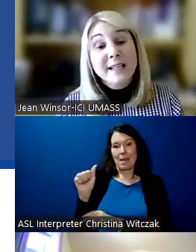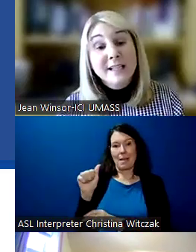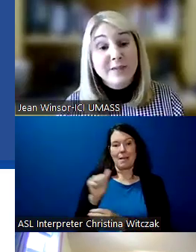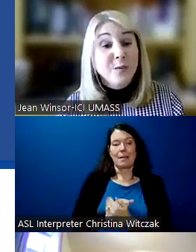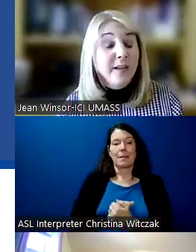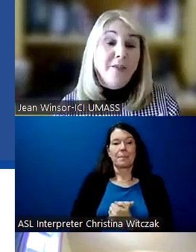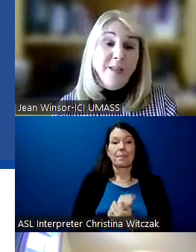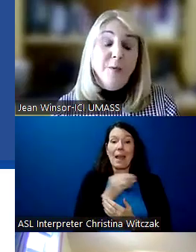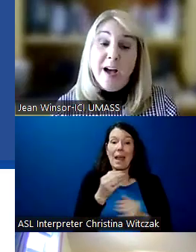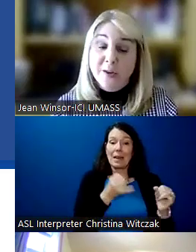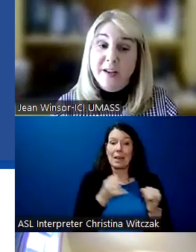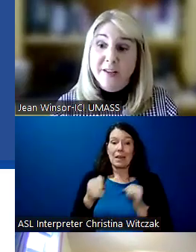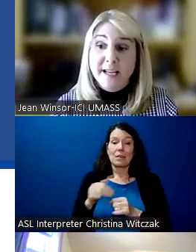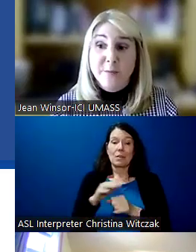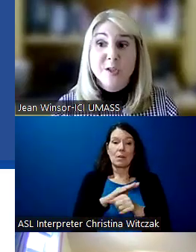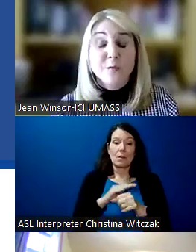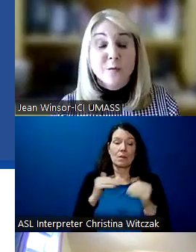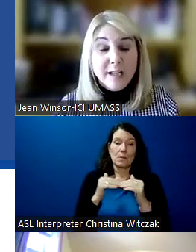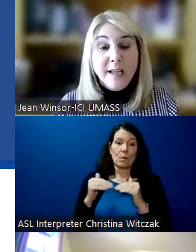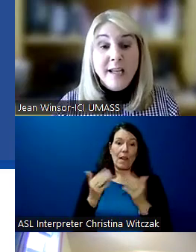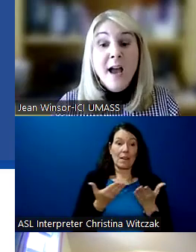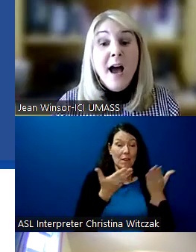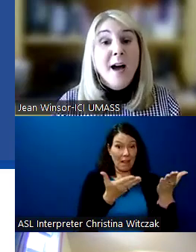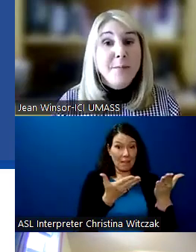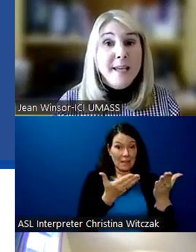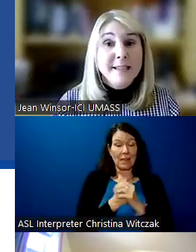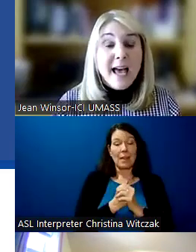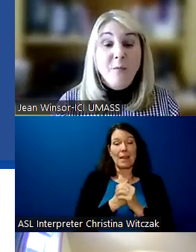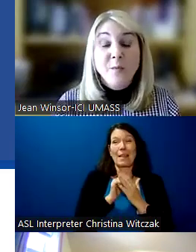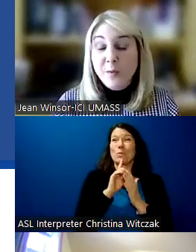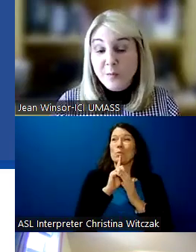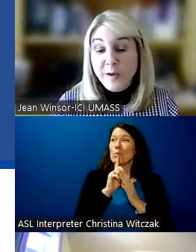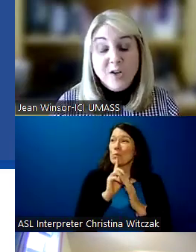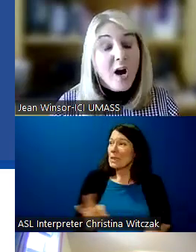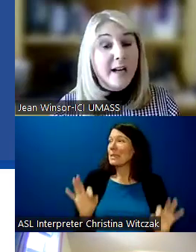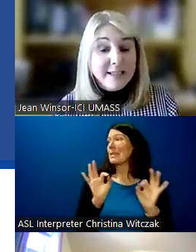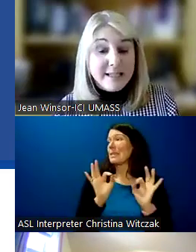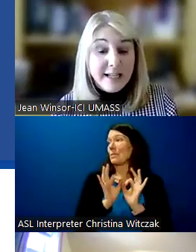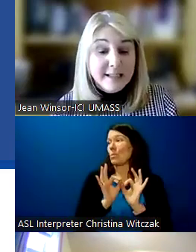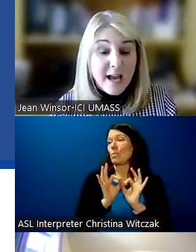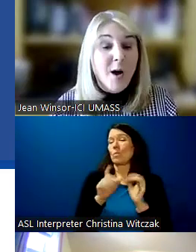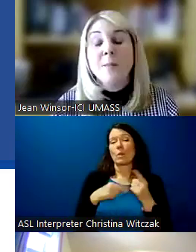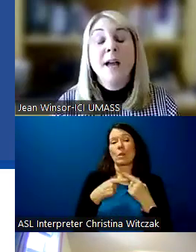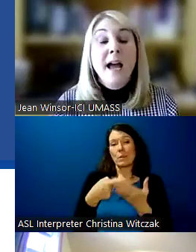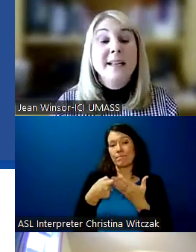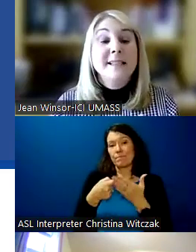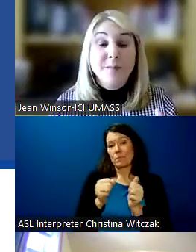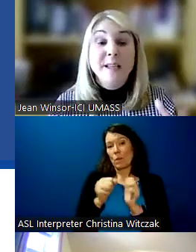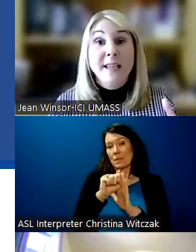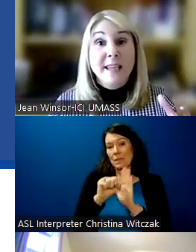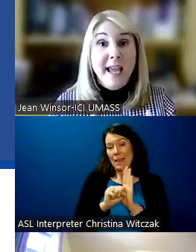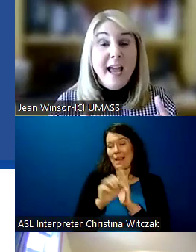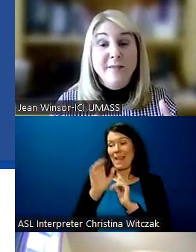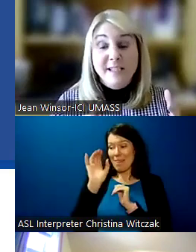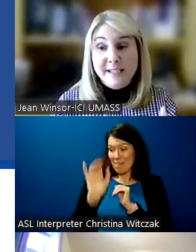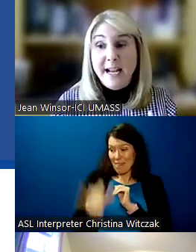there's the individual level and the provider level data, which is really a piece that when we talk to states is something